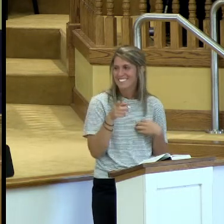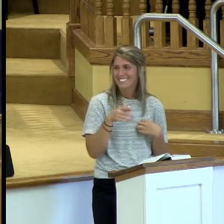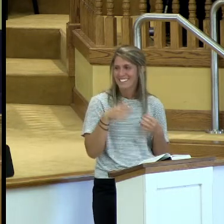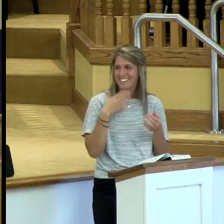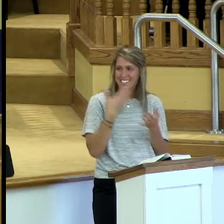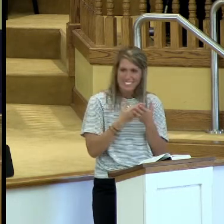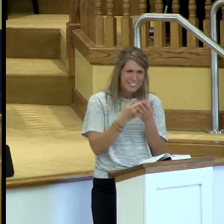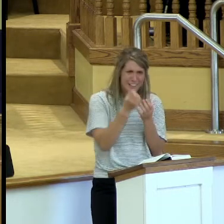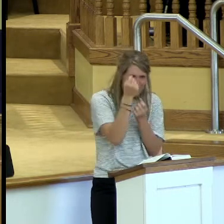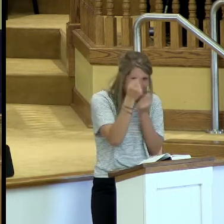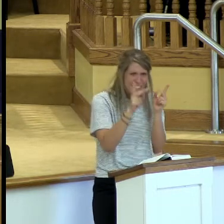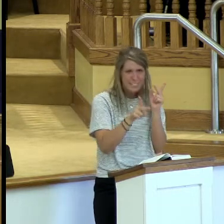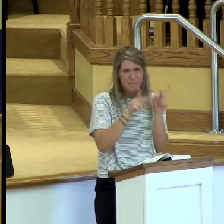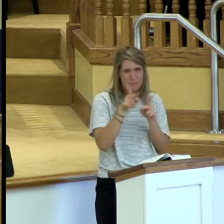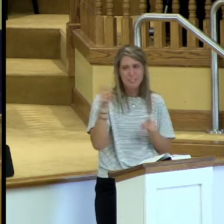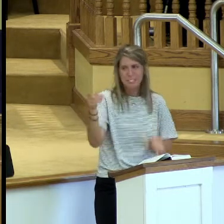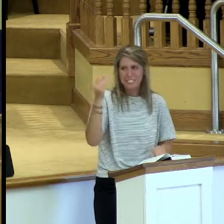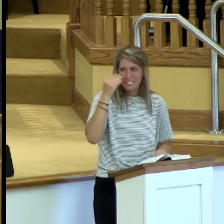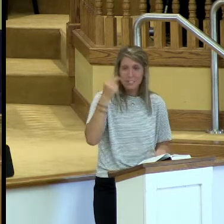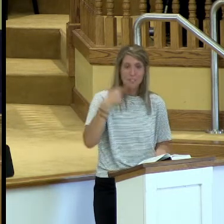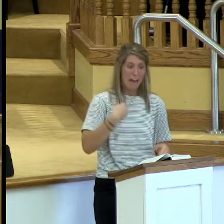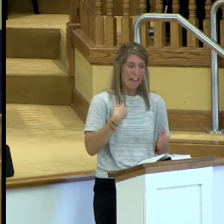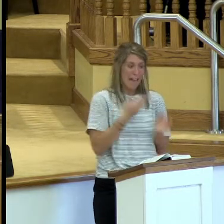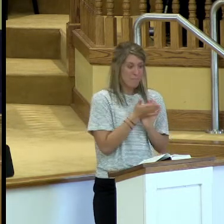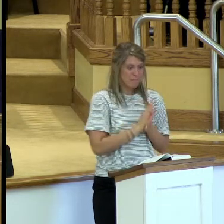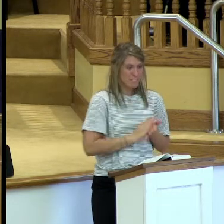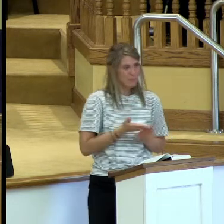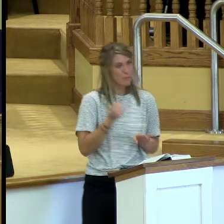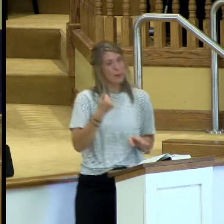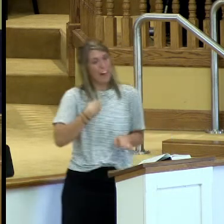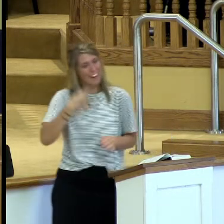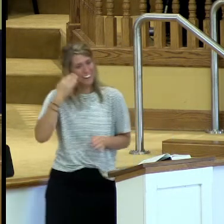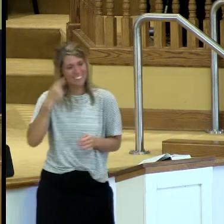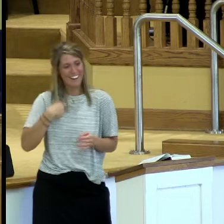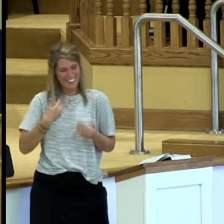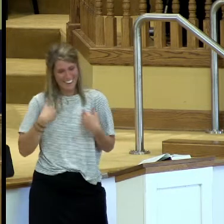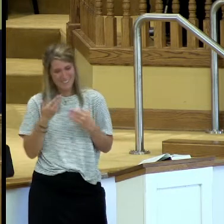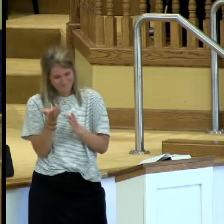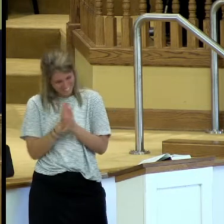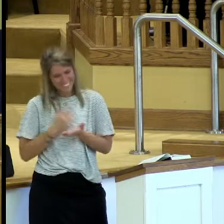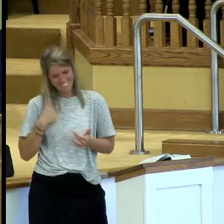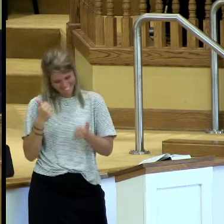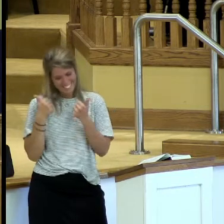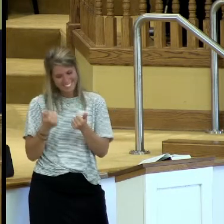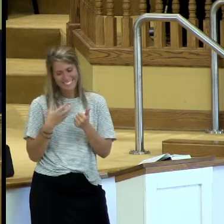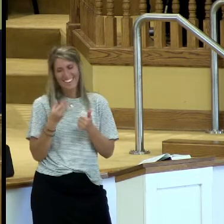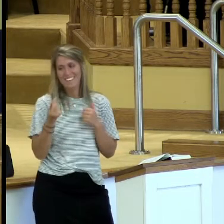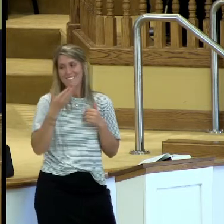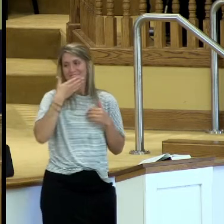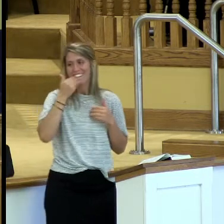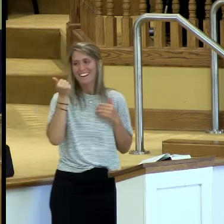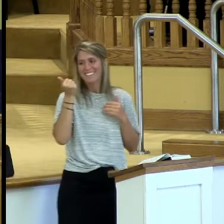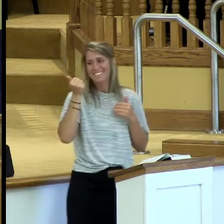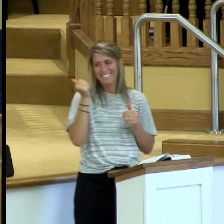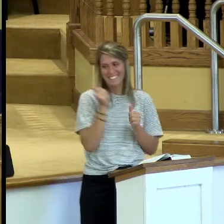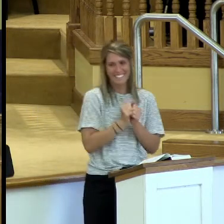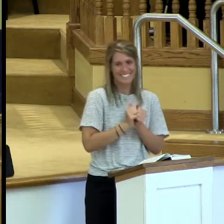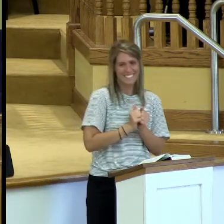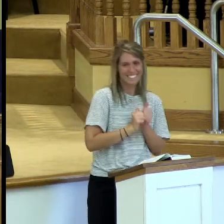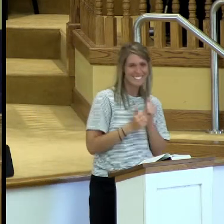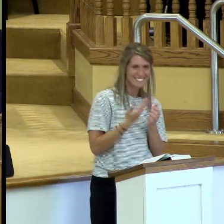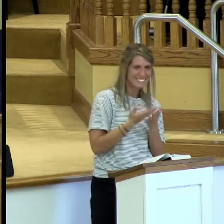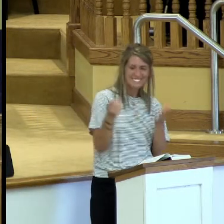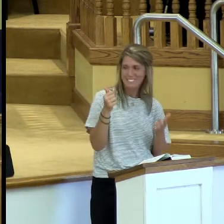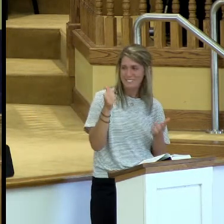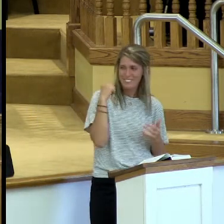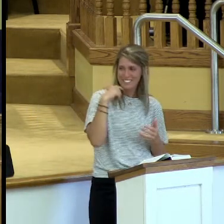at reading people and understanding. Like, she knew that I had peace before I knew that I had peace. And I'm like, that's great. And even better, everyone, she won't tell